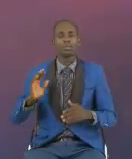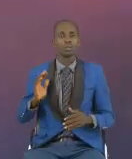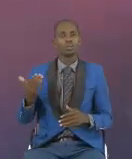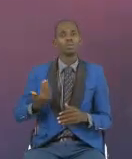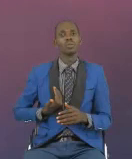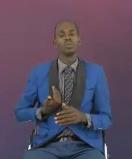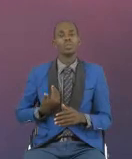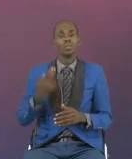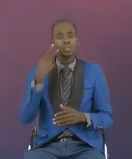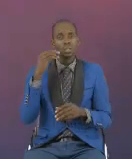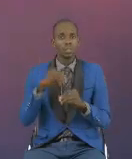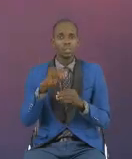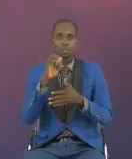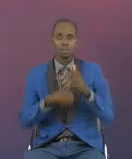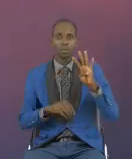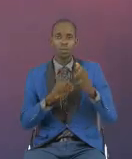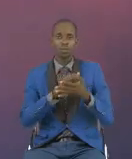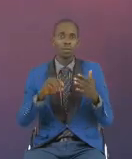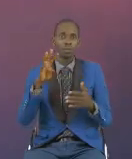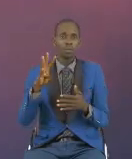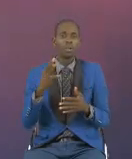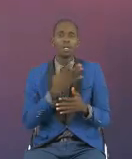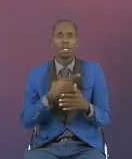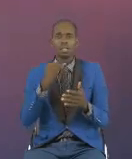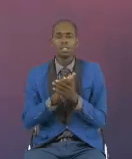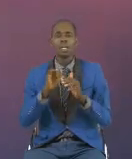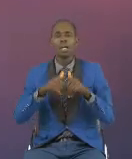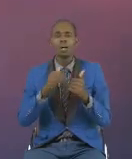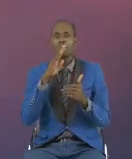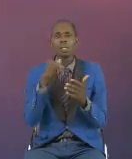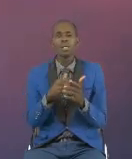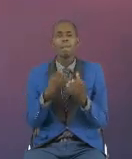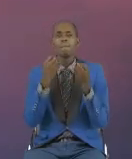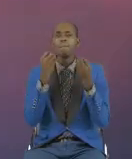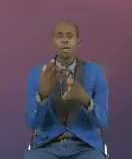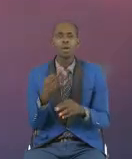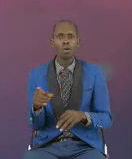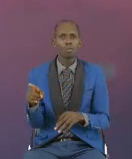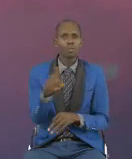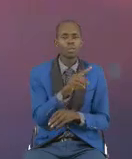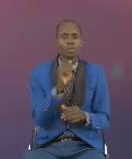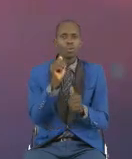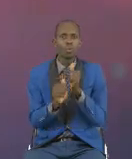4. And it says, howbeit, many of them which heard